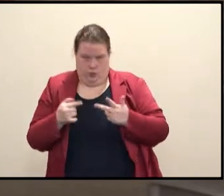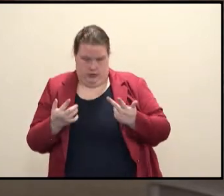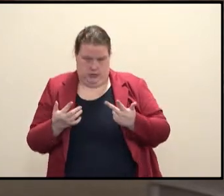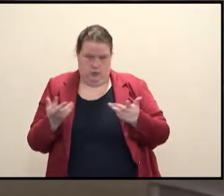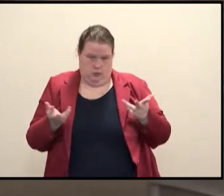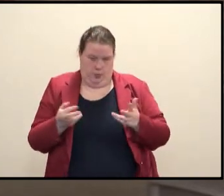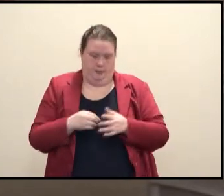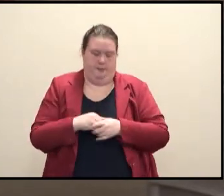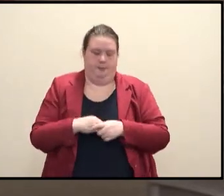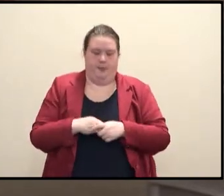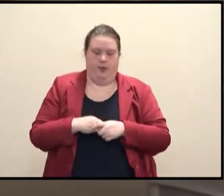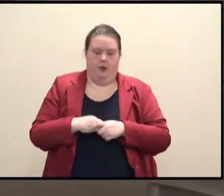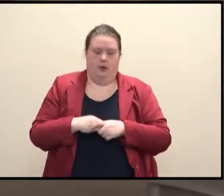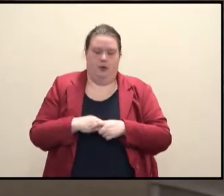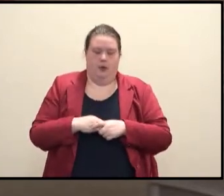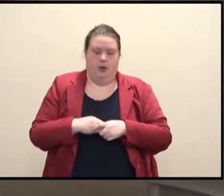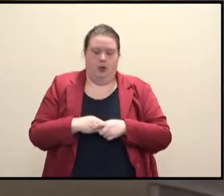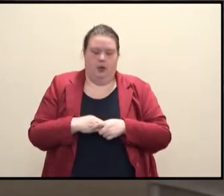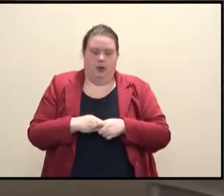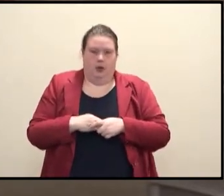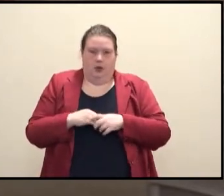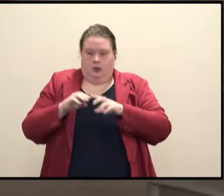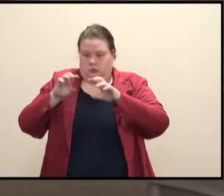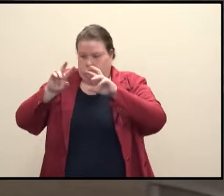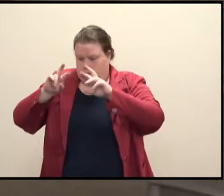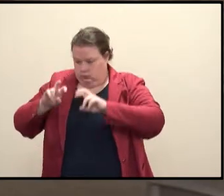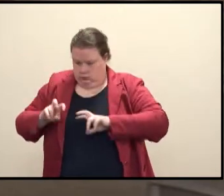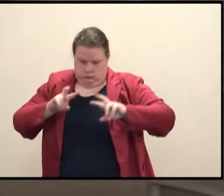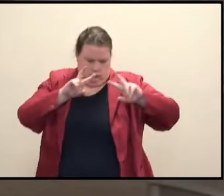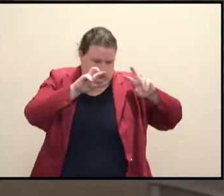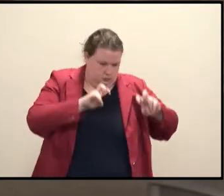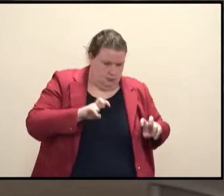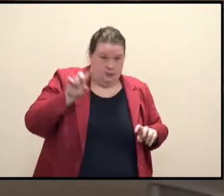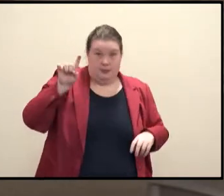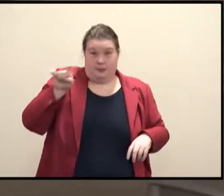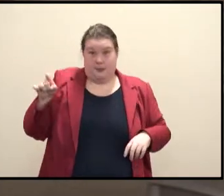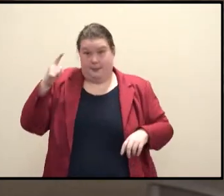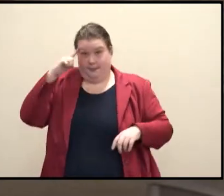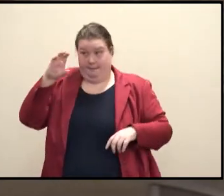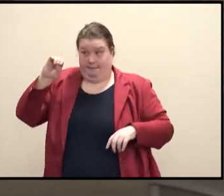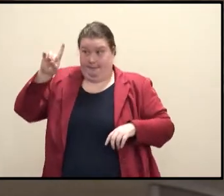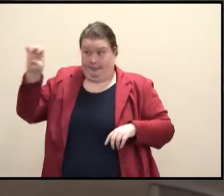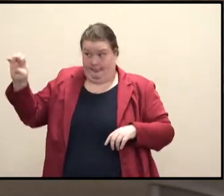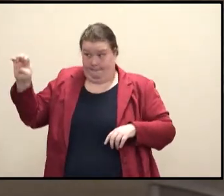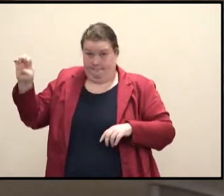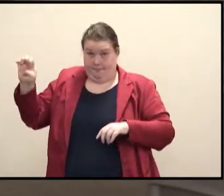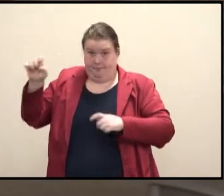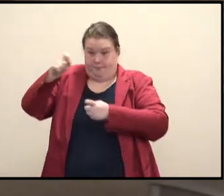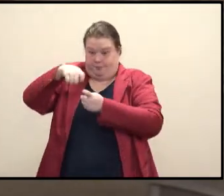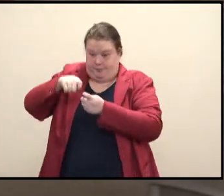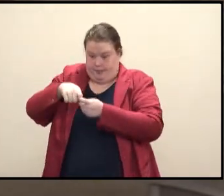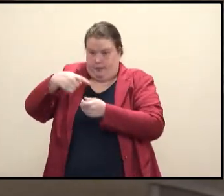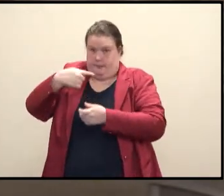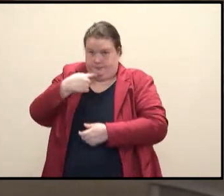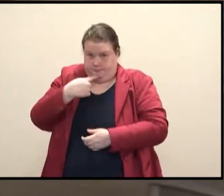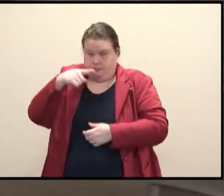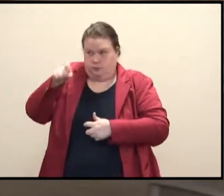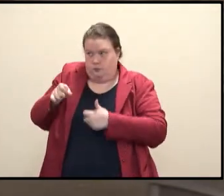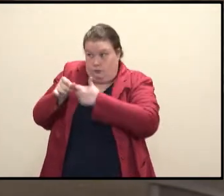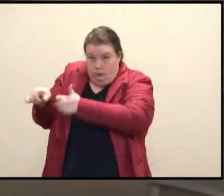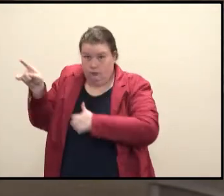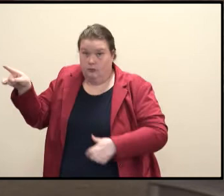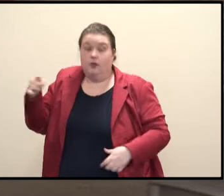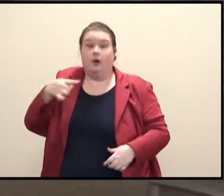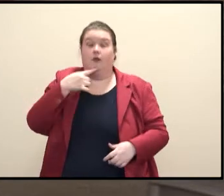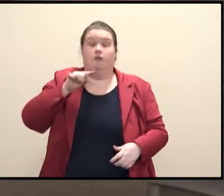After we evaluate the proposals, the Texas Government Code has specific direction that we must follow. It says we